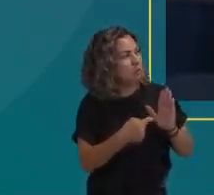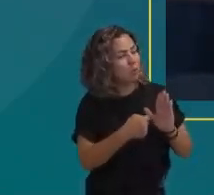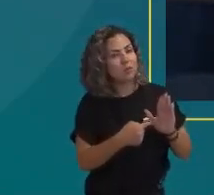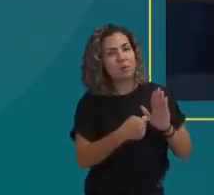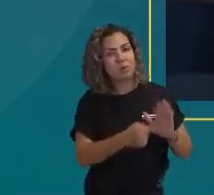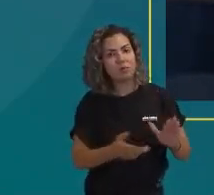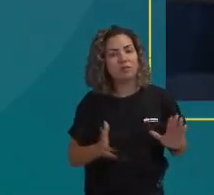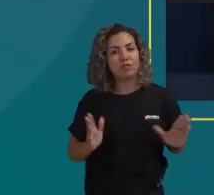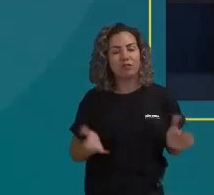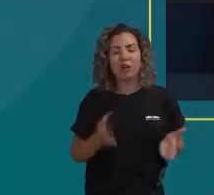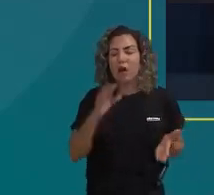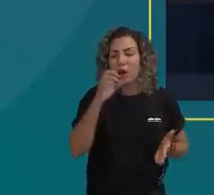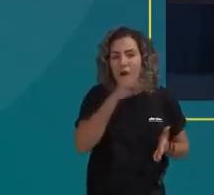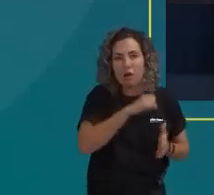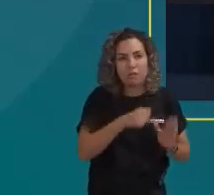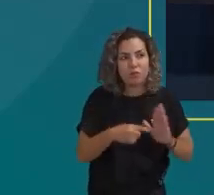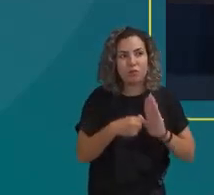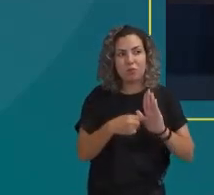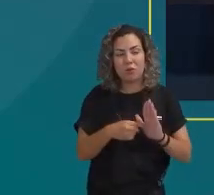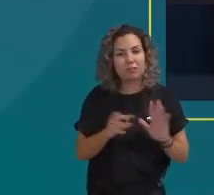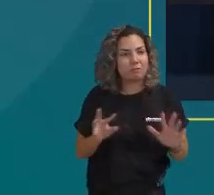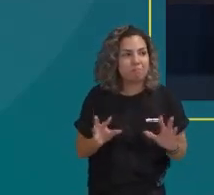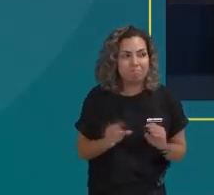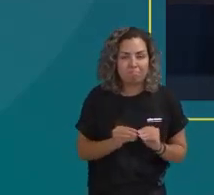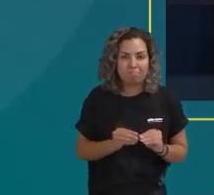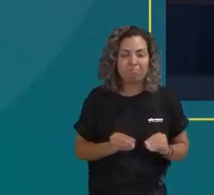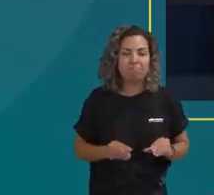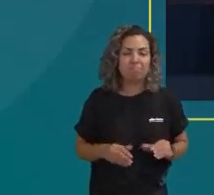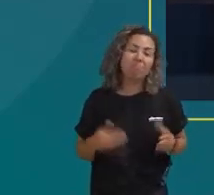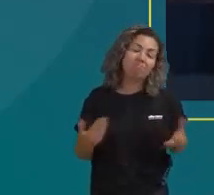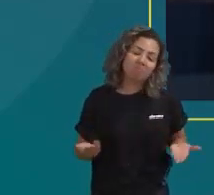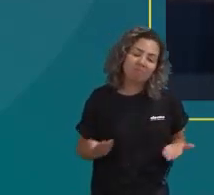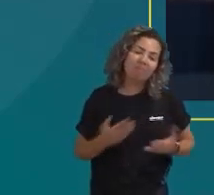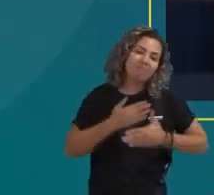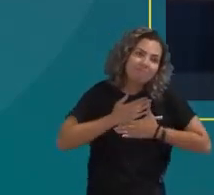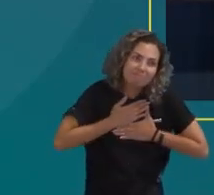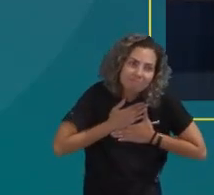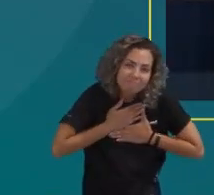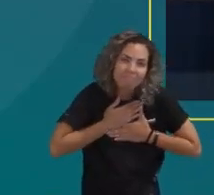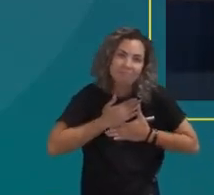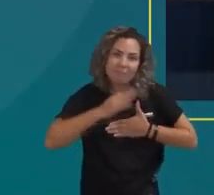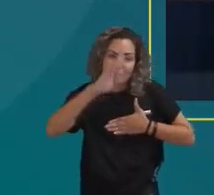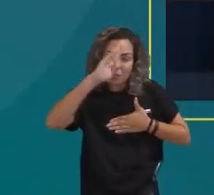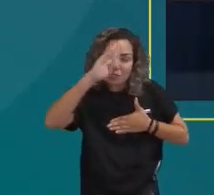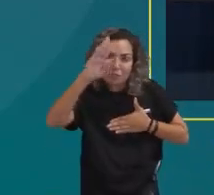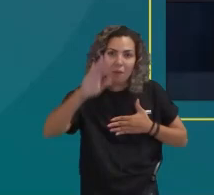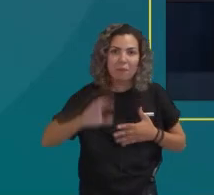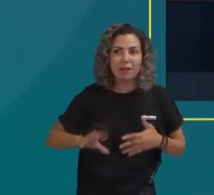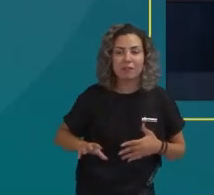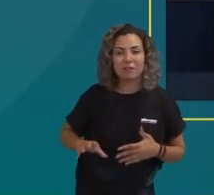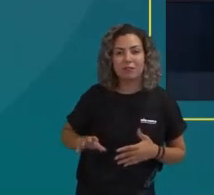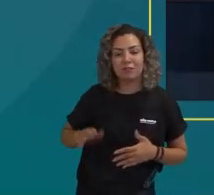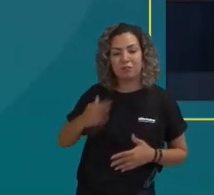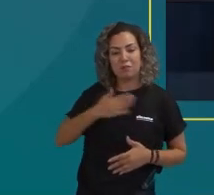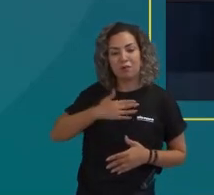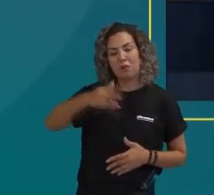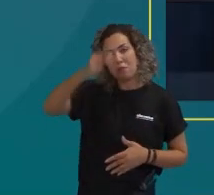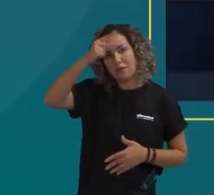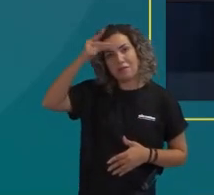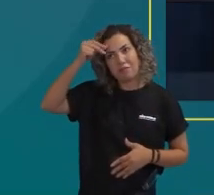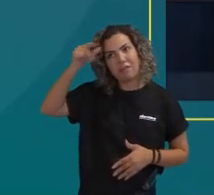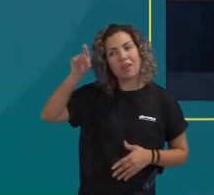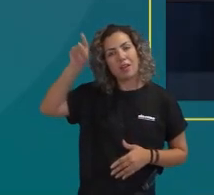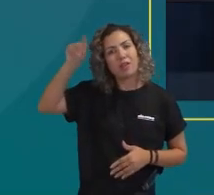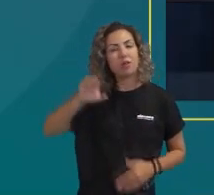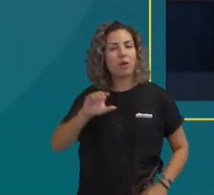So I bring you greetings from Cape Town, South Africa, from our mayor and our city manager. And we're very thankful to be here sharing some